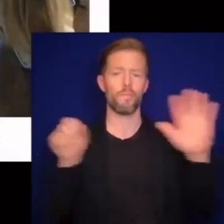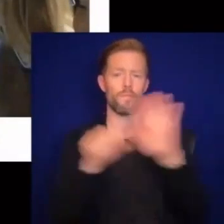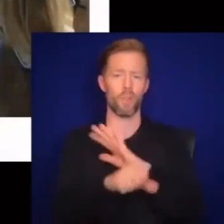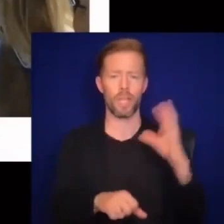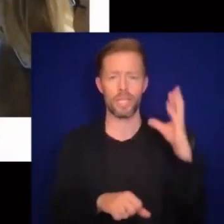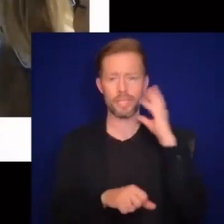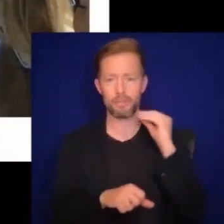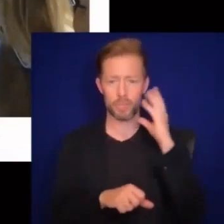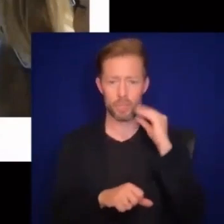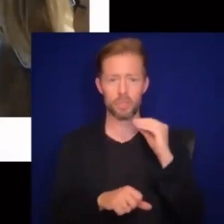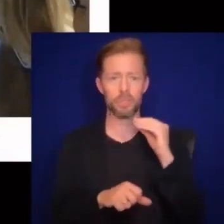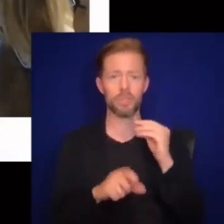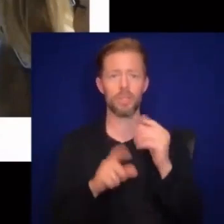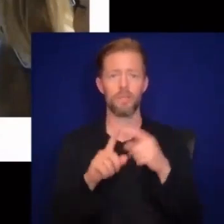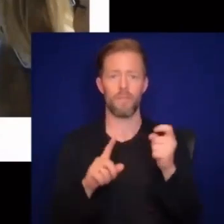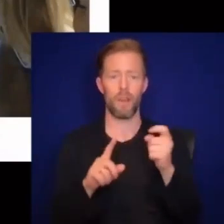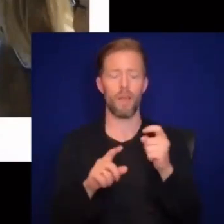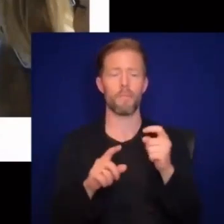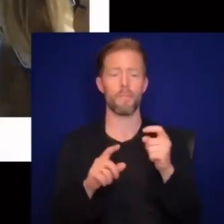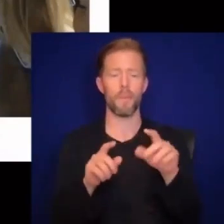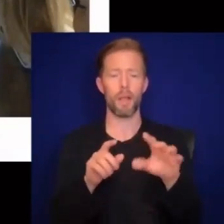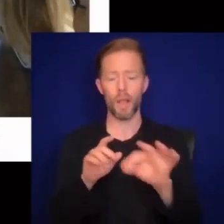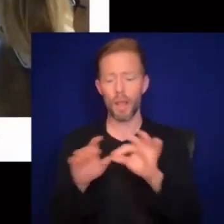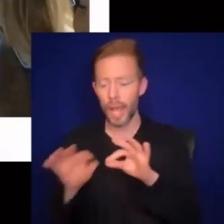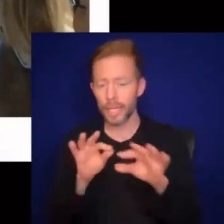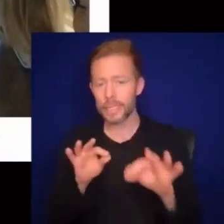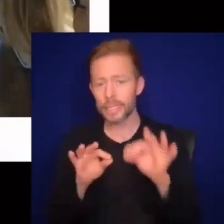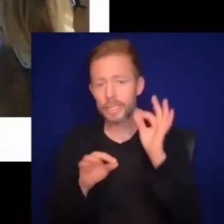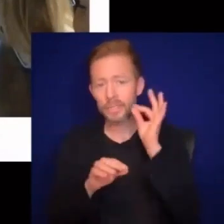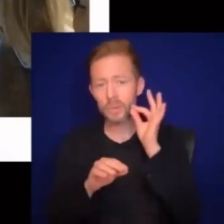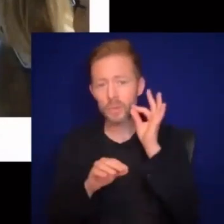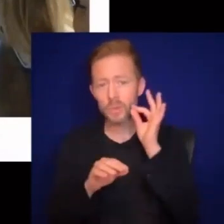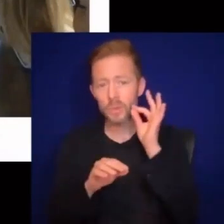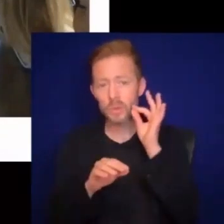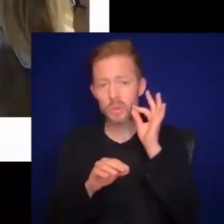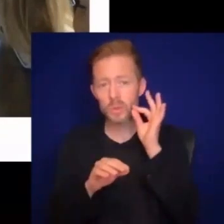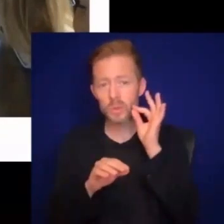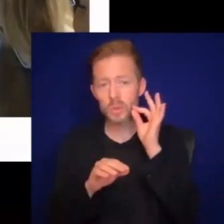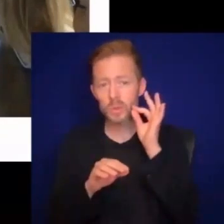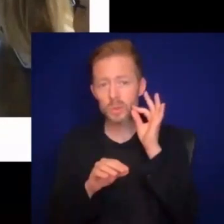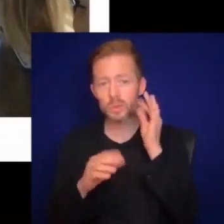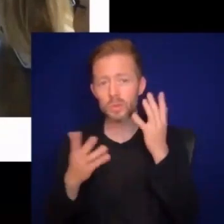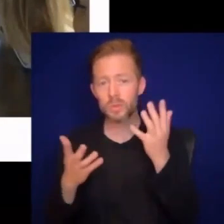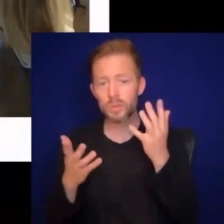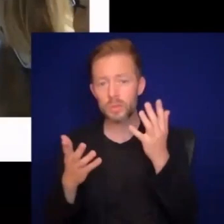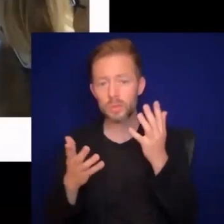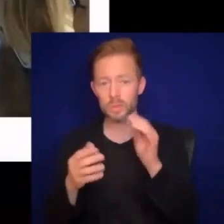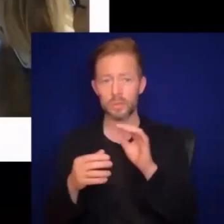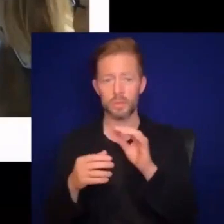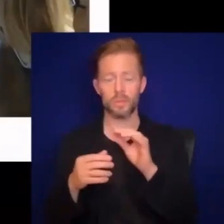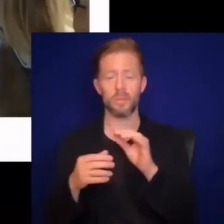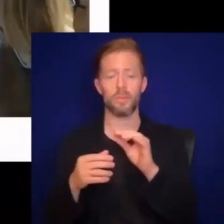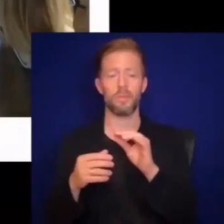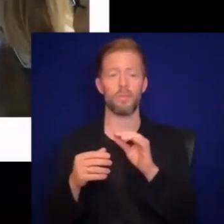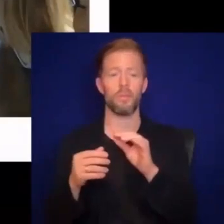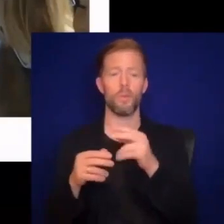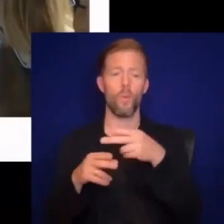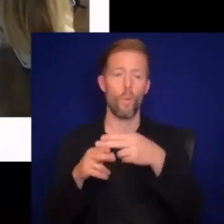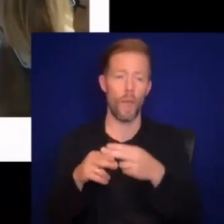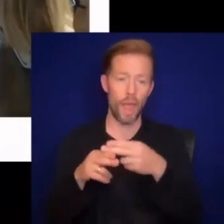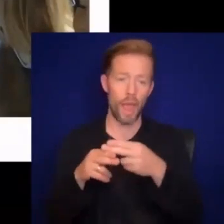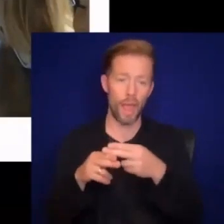the full experience from the collecting the fruits that they have cared in the